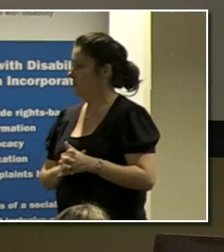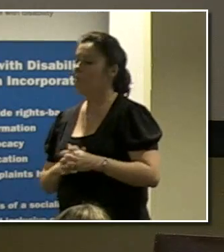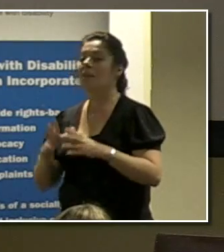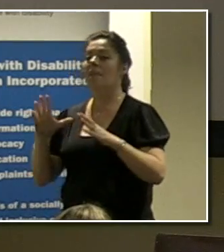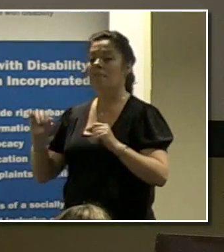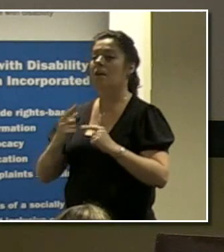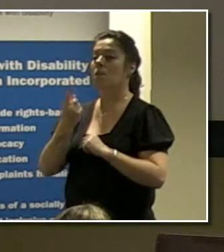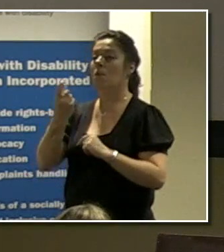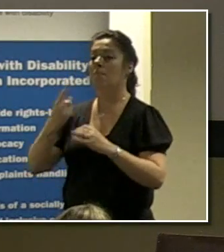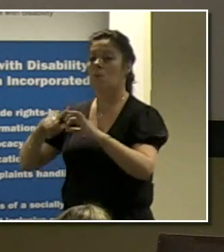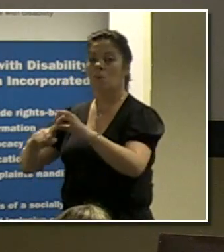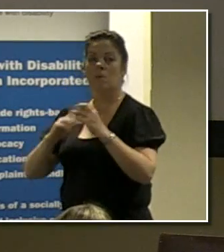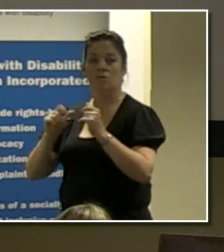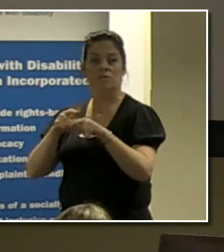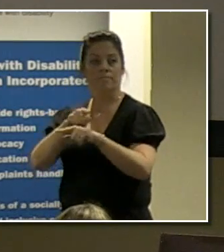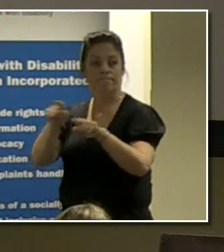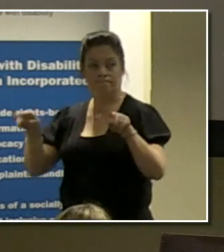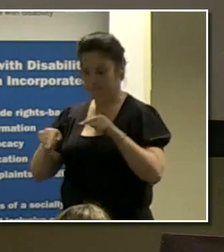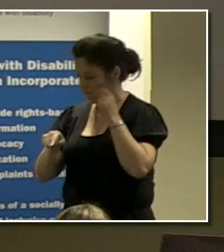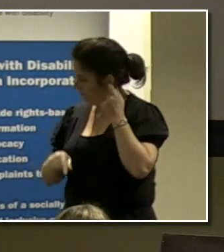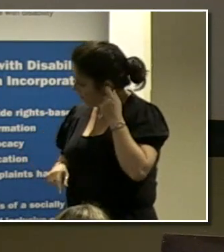floor to wrap us up.